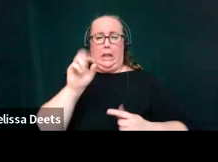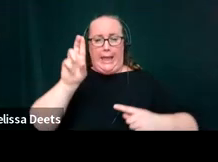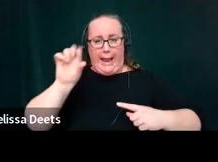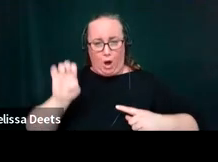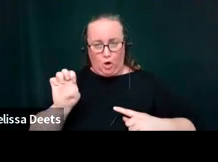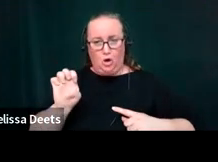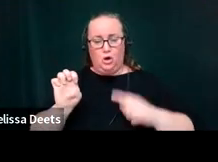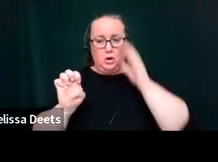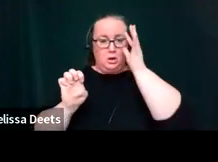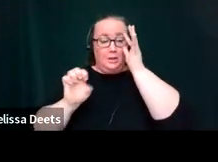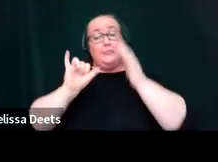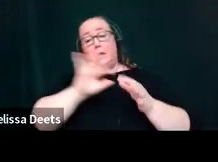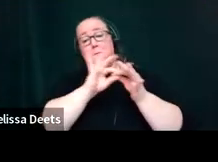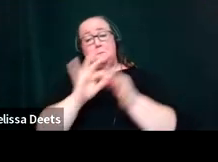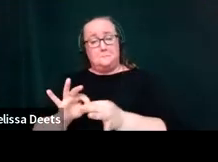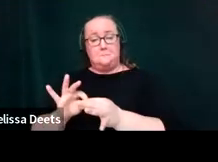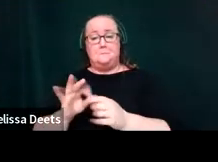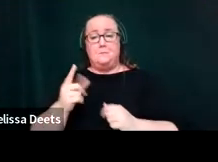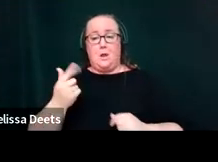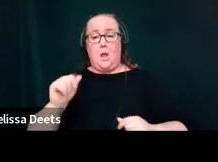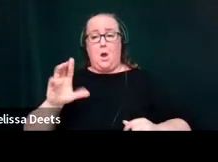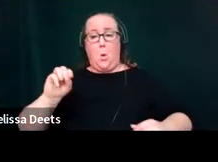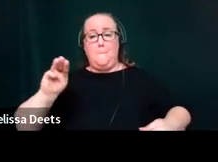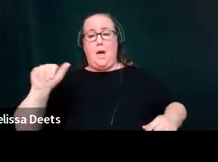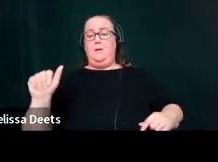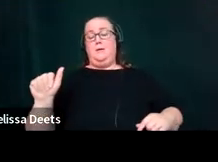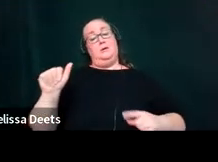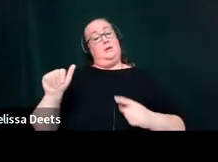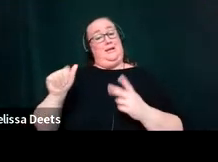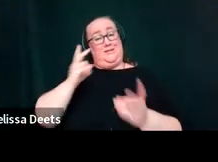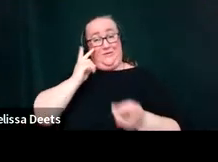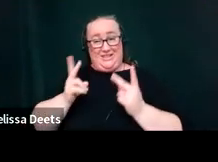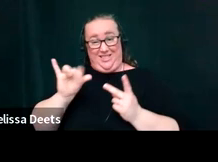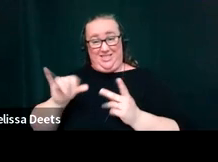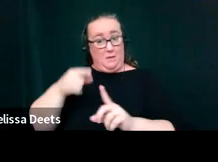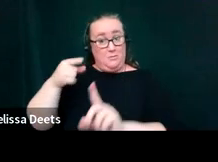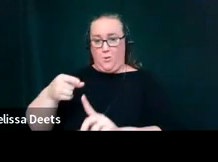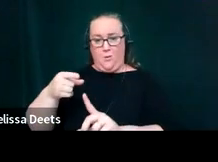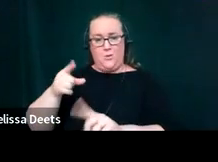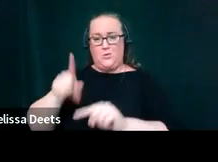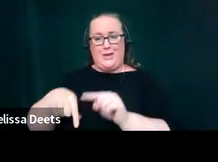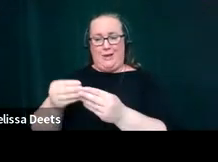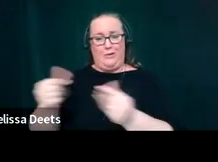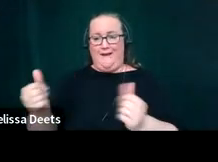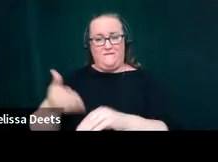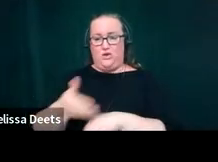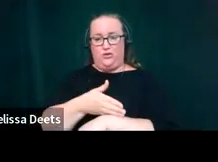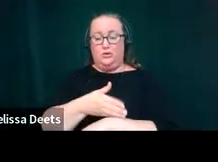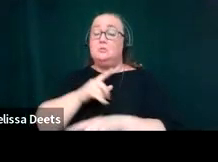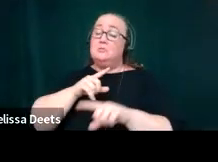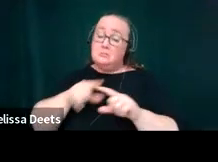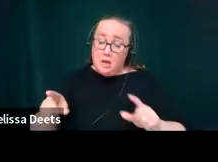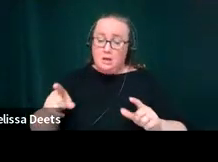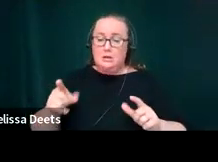can be associated with glaucoma. Vision from glaucoma at this point cannot be recovered, although there are a number of promising studies